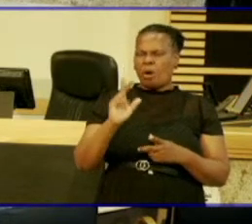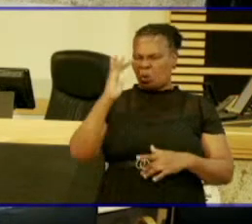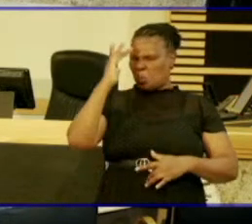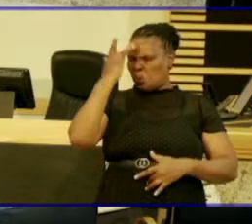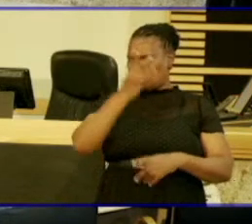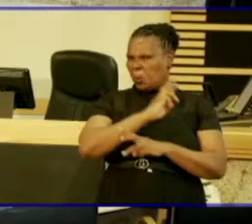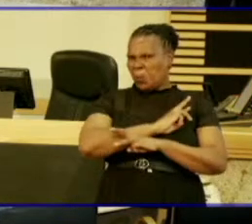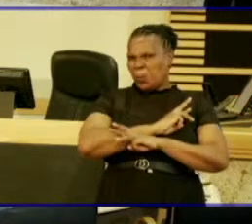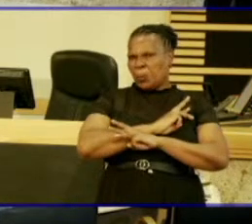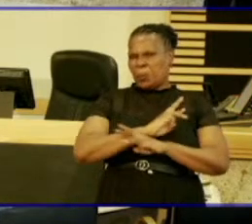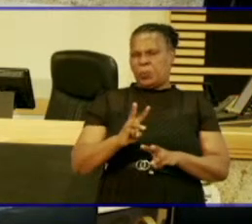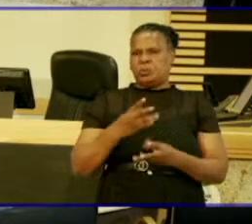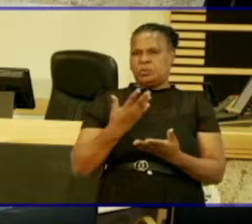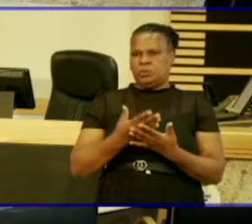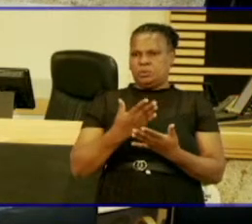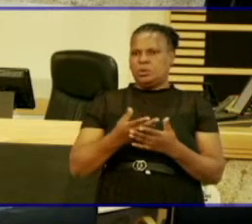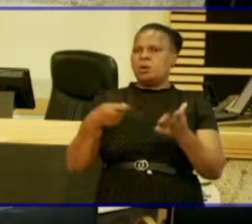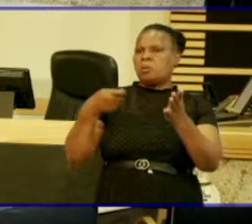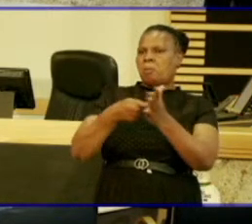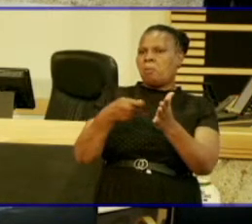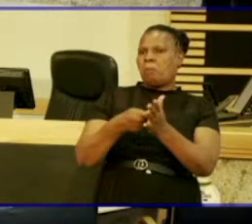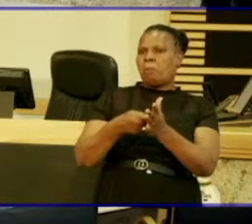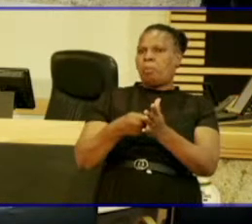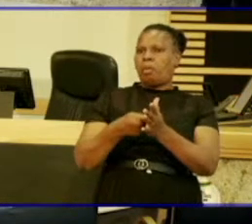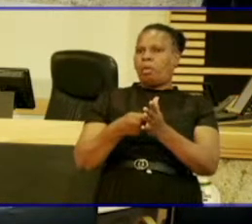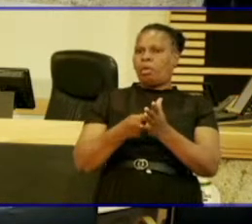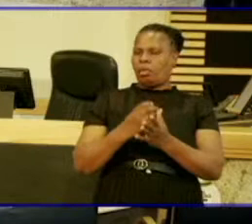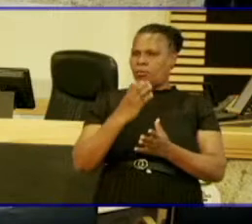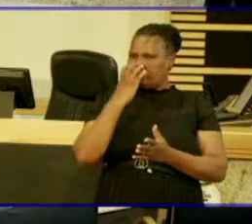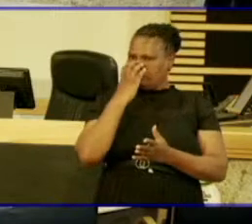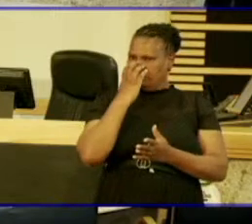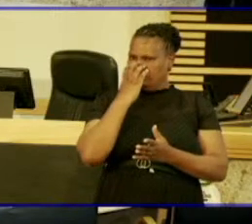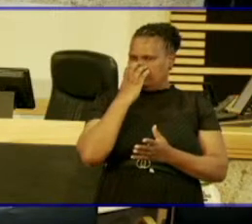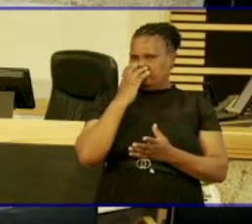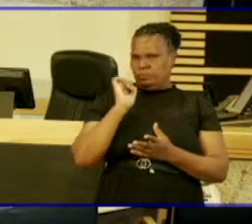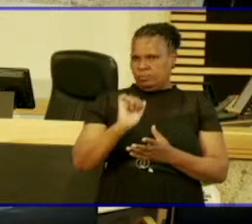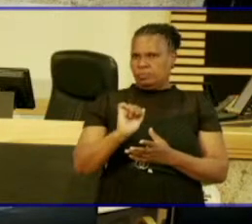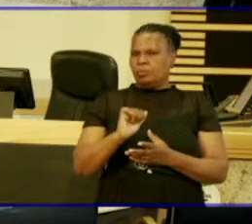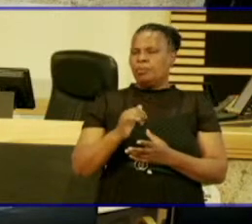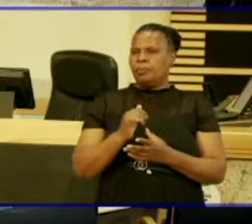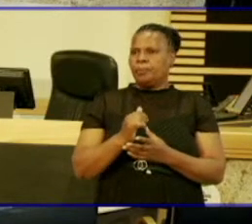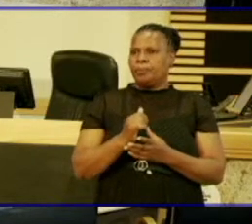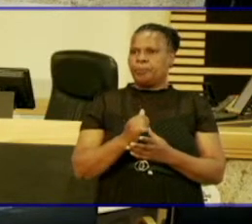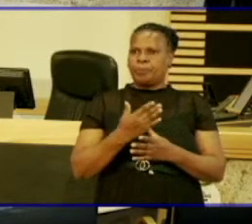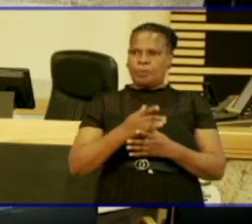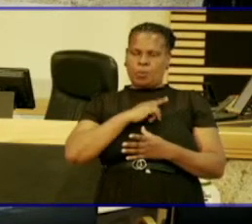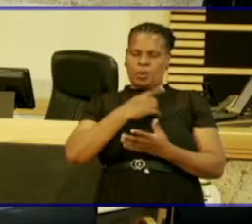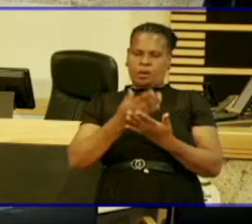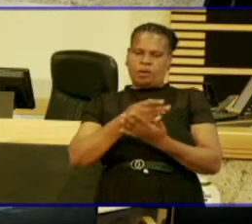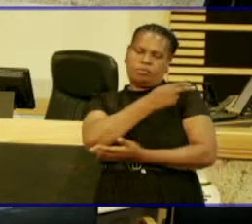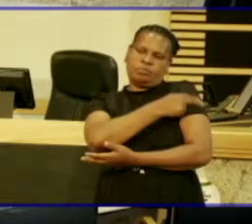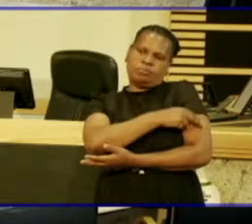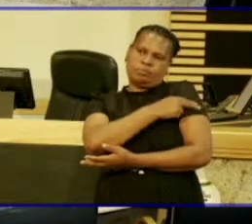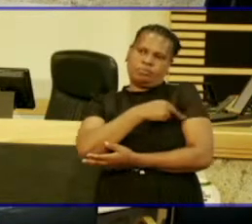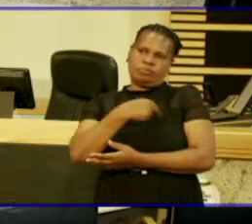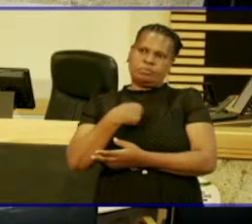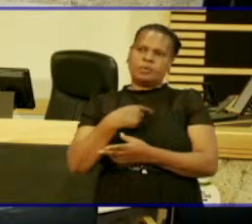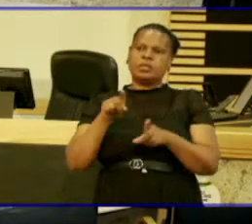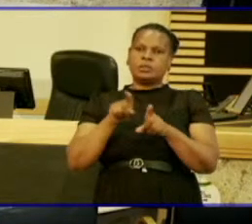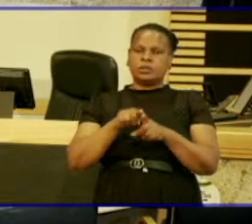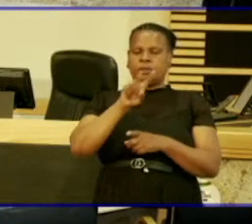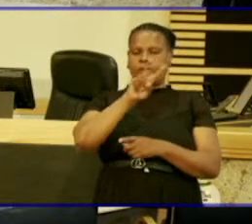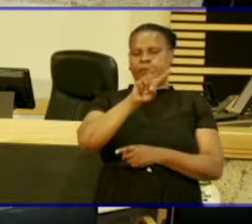will build bulk oxygen and install oxygen reticulation at our hospitals. Volkswagen in South